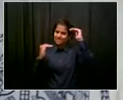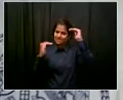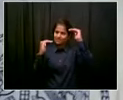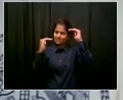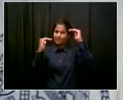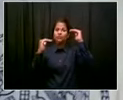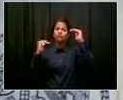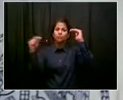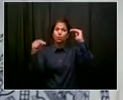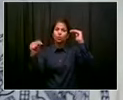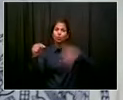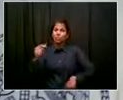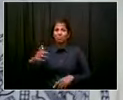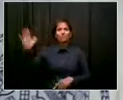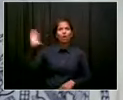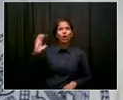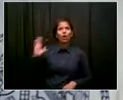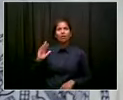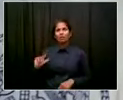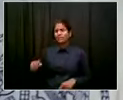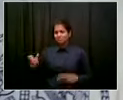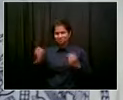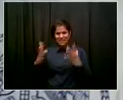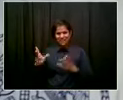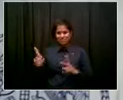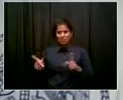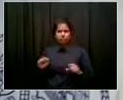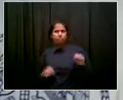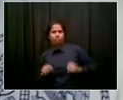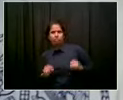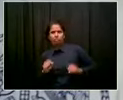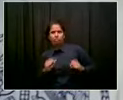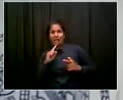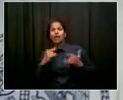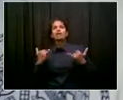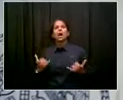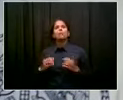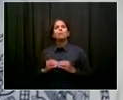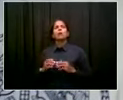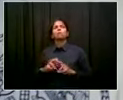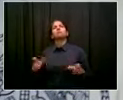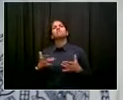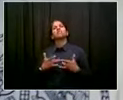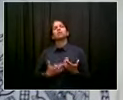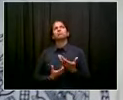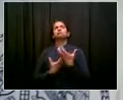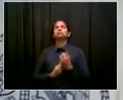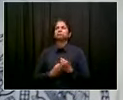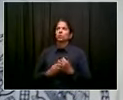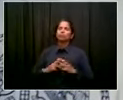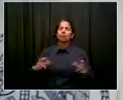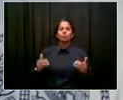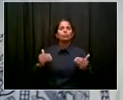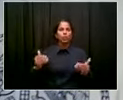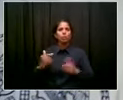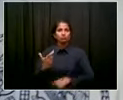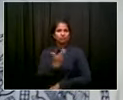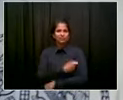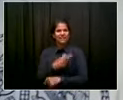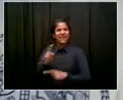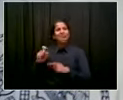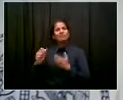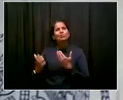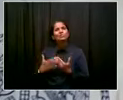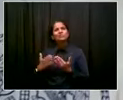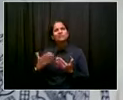coming forward but we've got to be there at the moment someone is ready and look i mean we've got 4